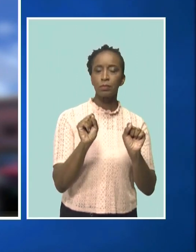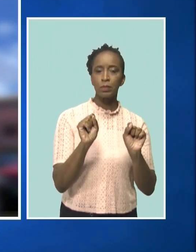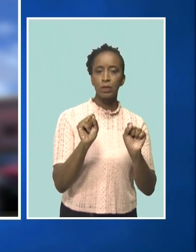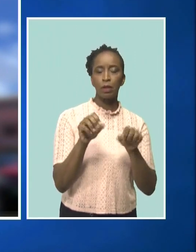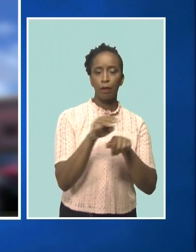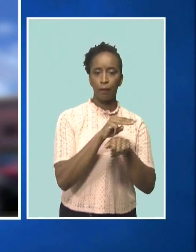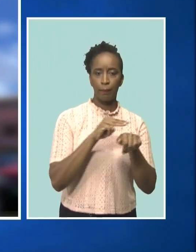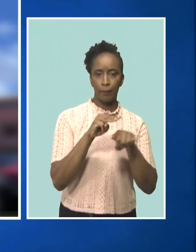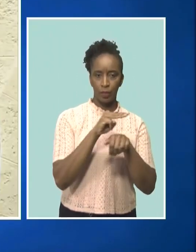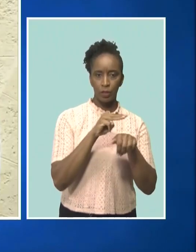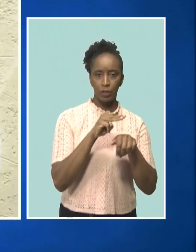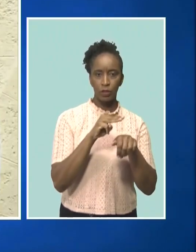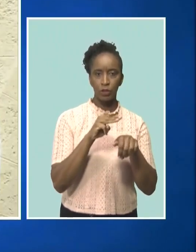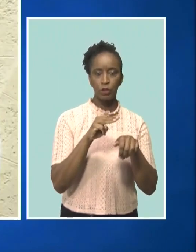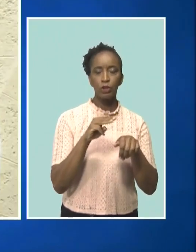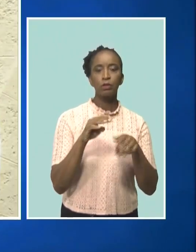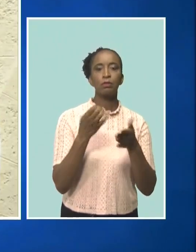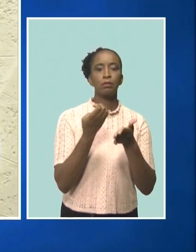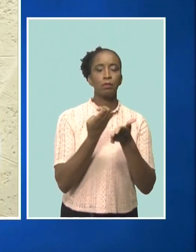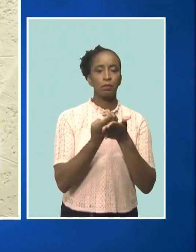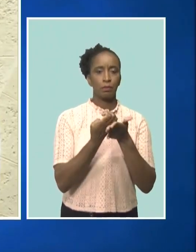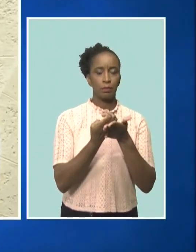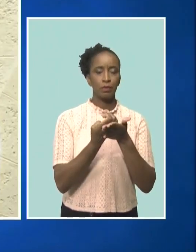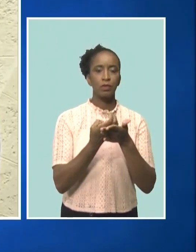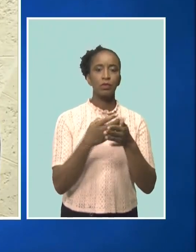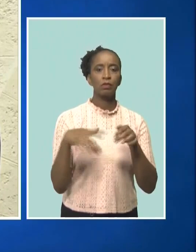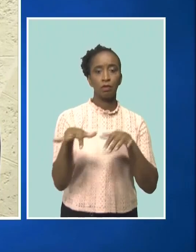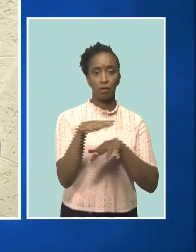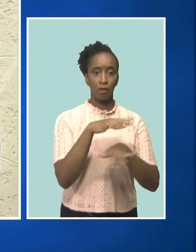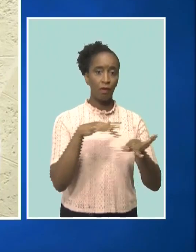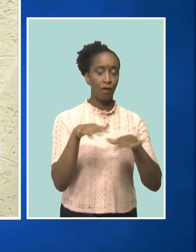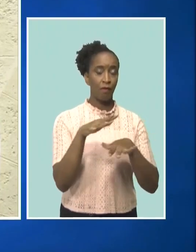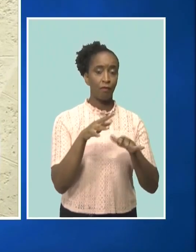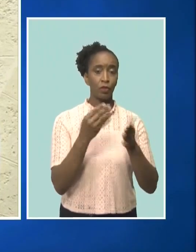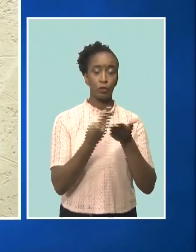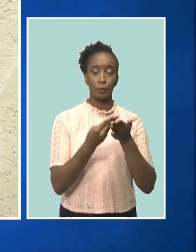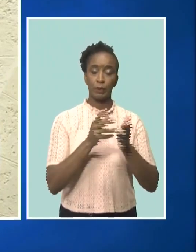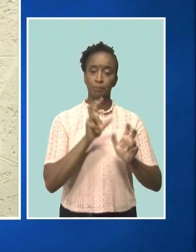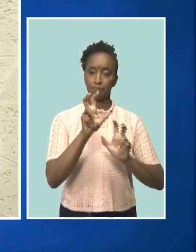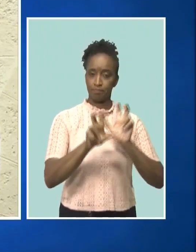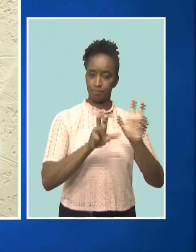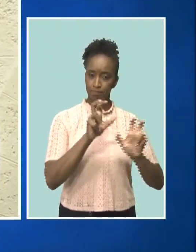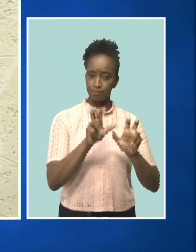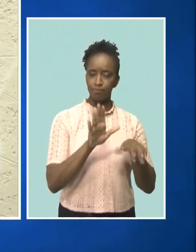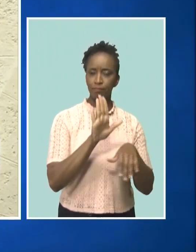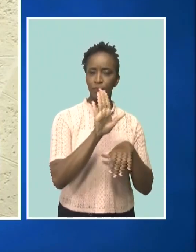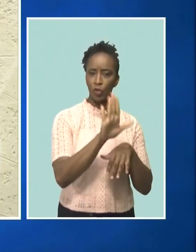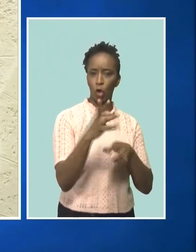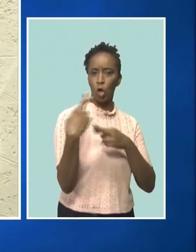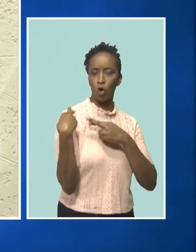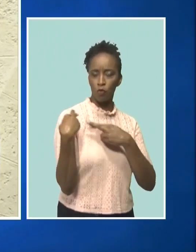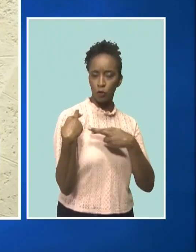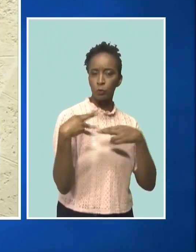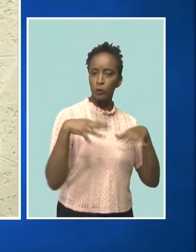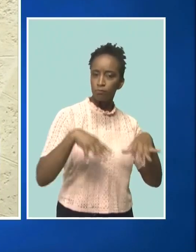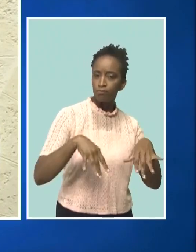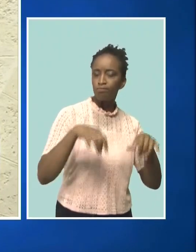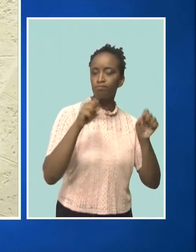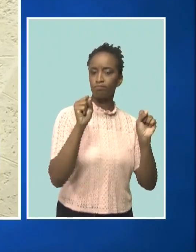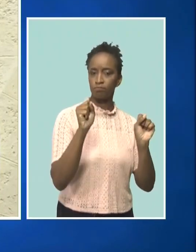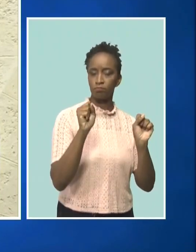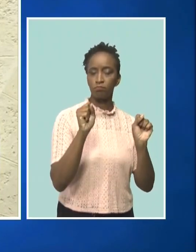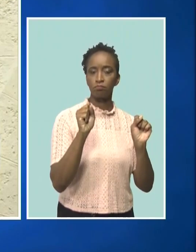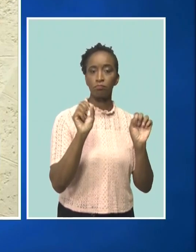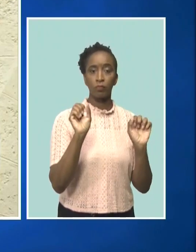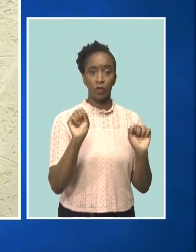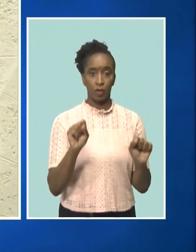as full Minister. This will allow her to be able to undertake these hefty responsibilities, particularly as we move to a